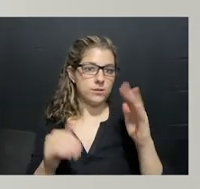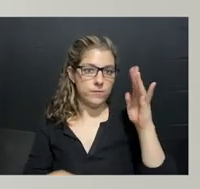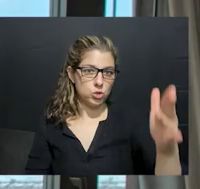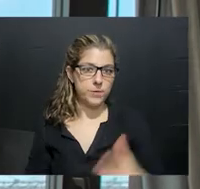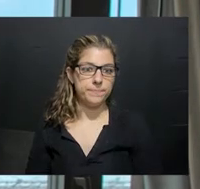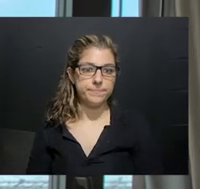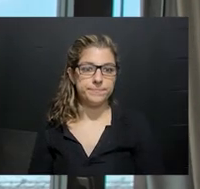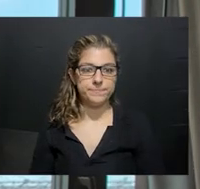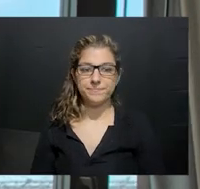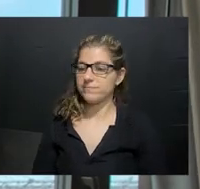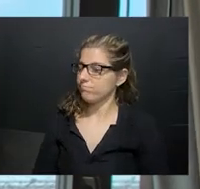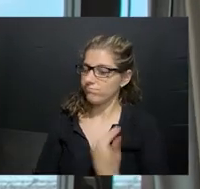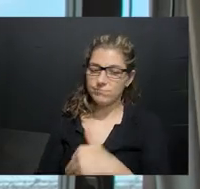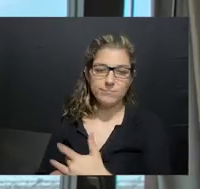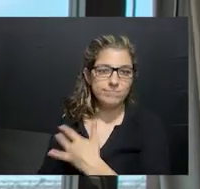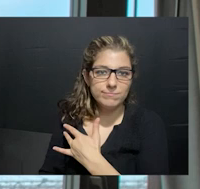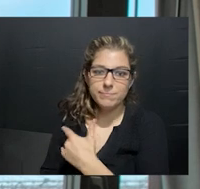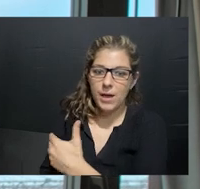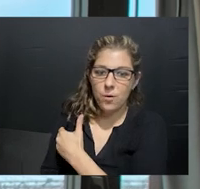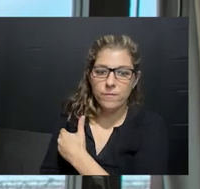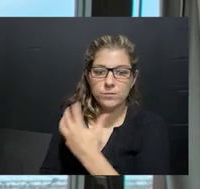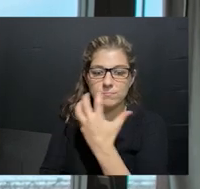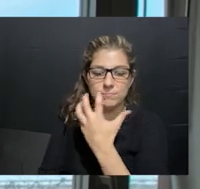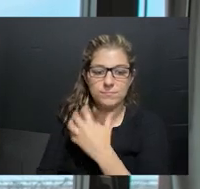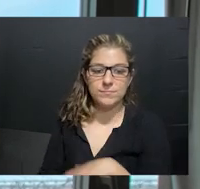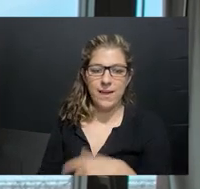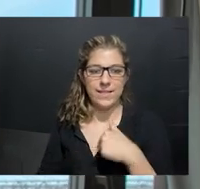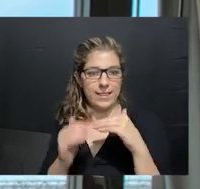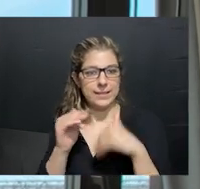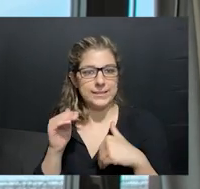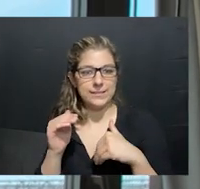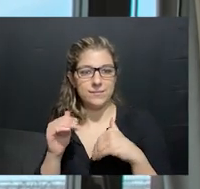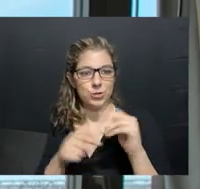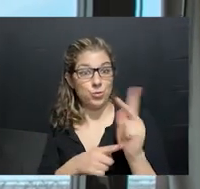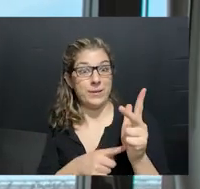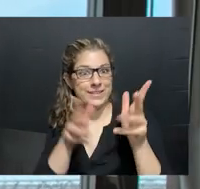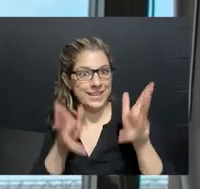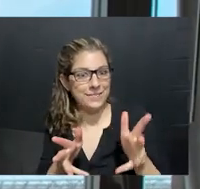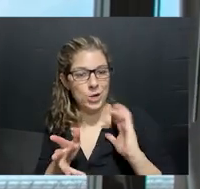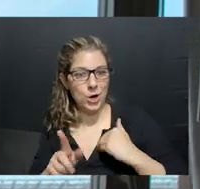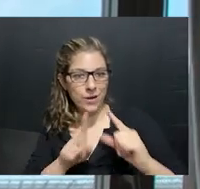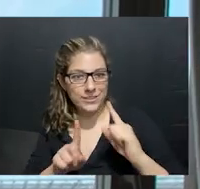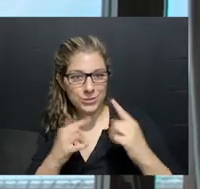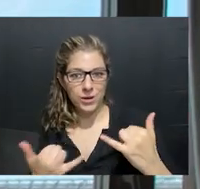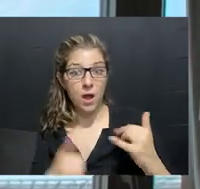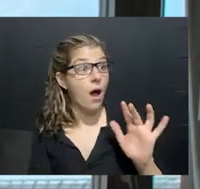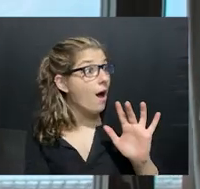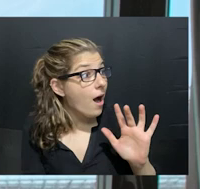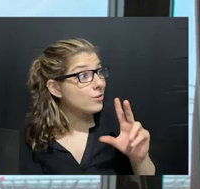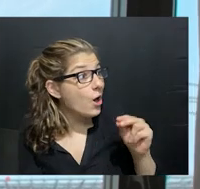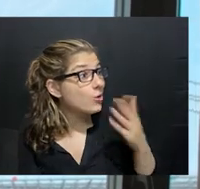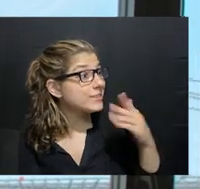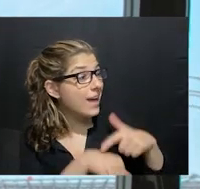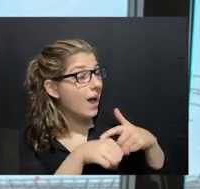future. Very powerful. We've got less than 3 minutes remaining in our conversation. It's gone by incredibly